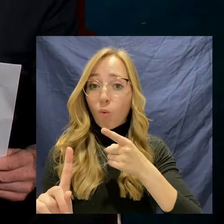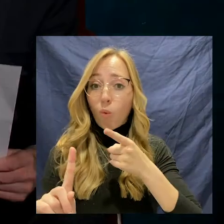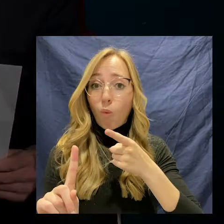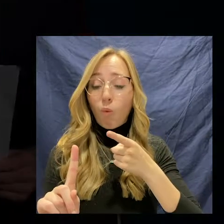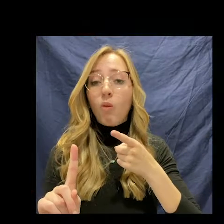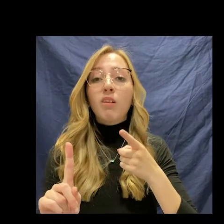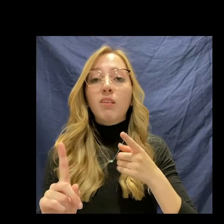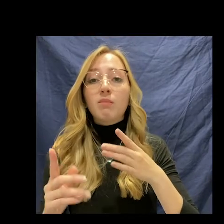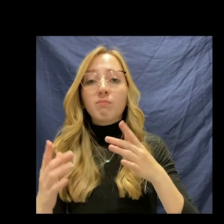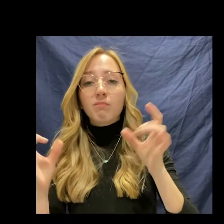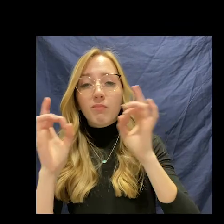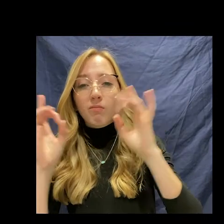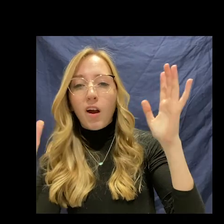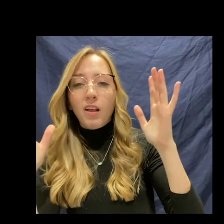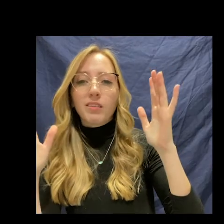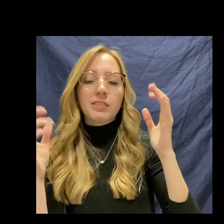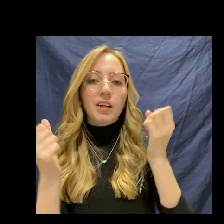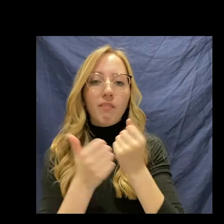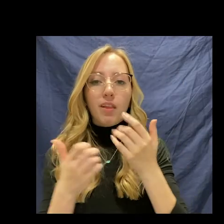without you.